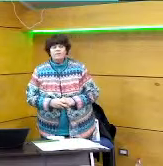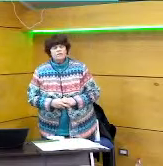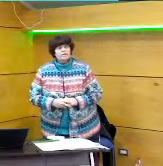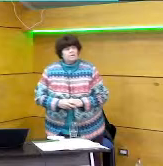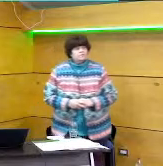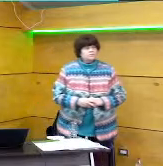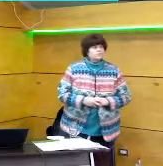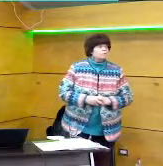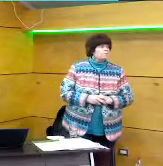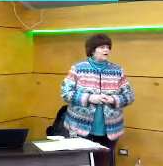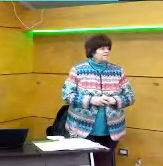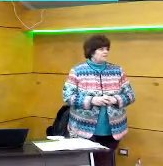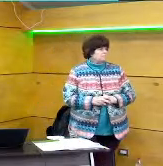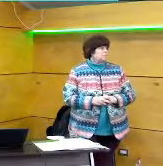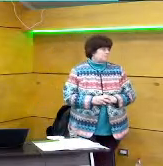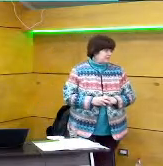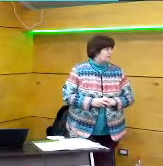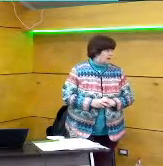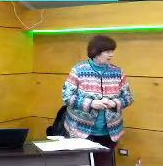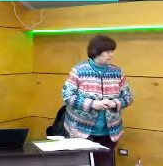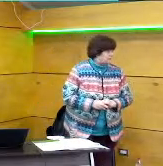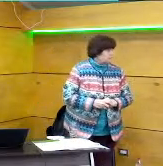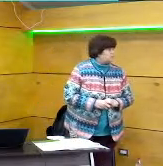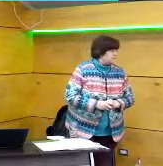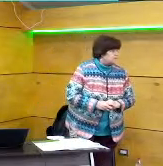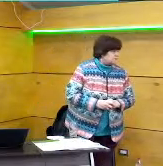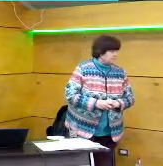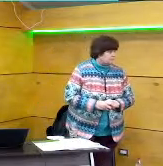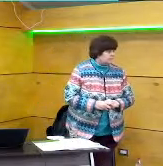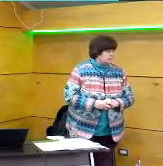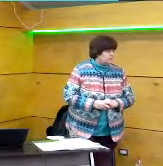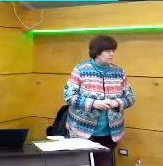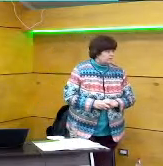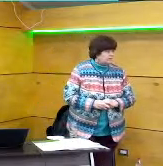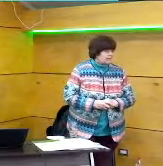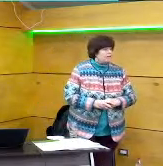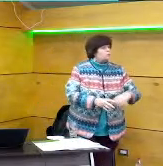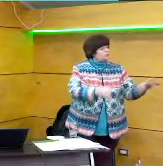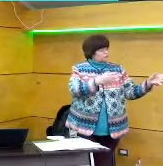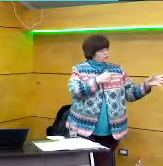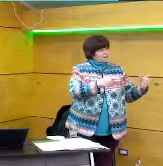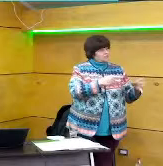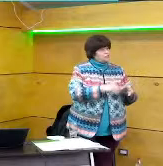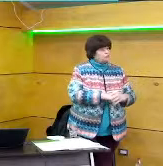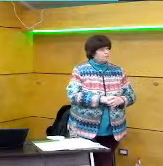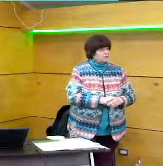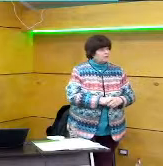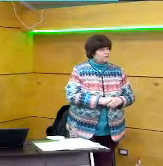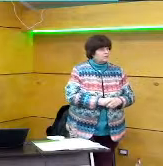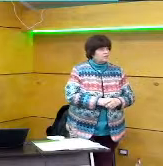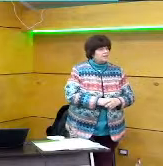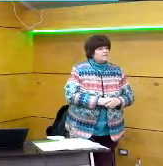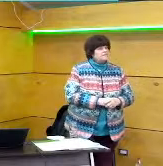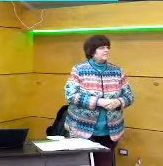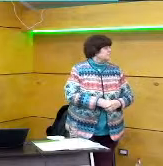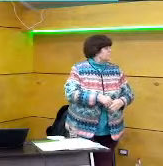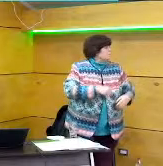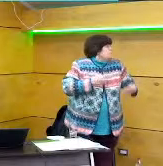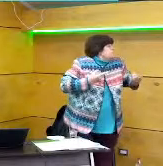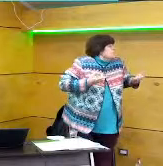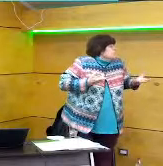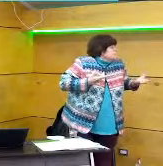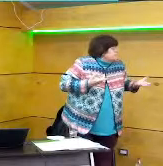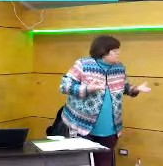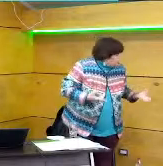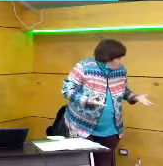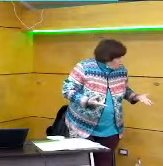can just remind them to be kind and be specific. And when you're talking to your partner, say something